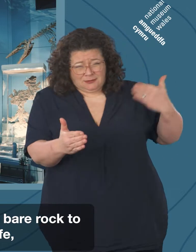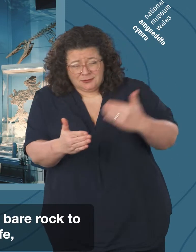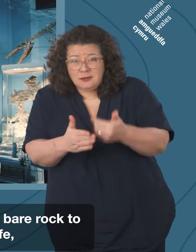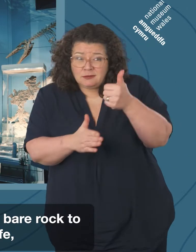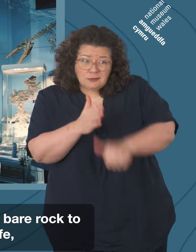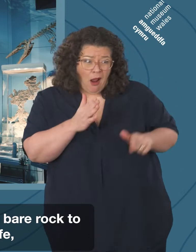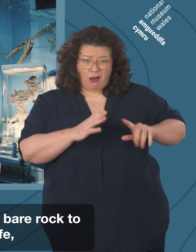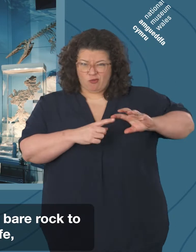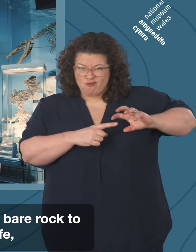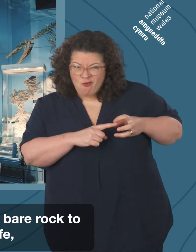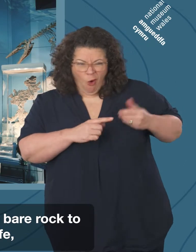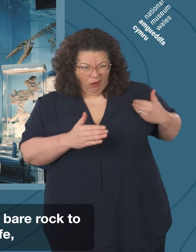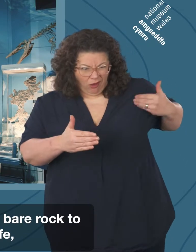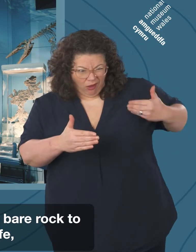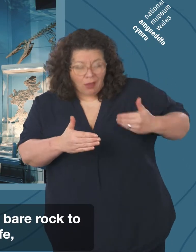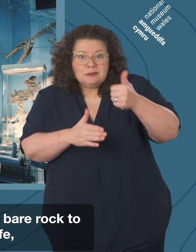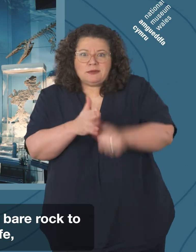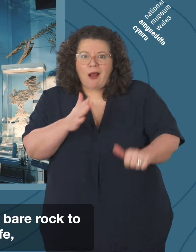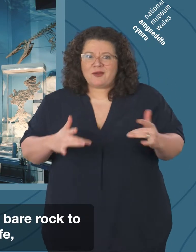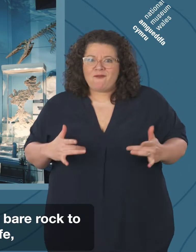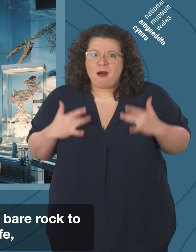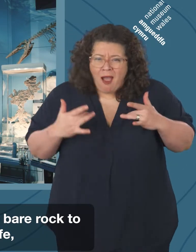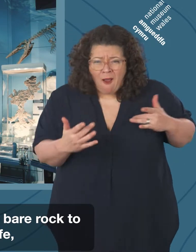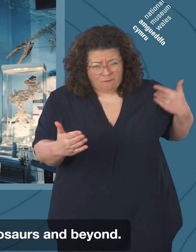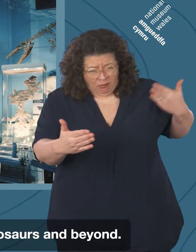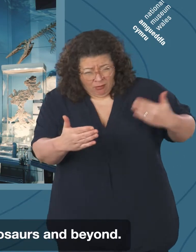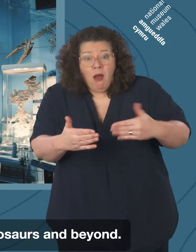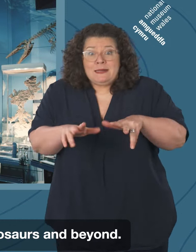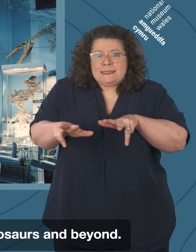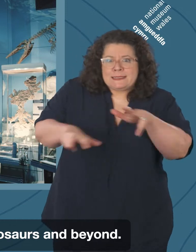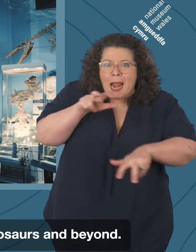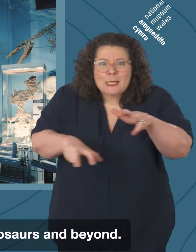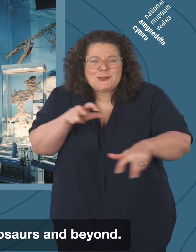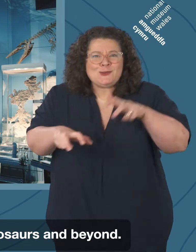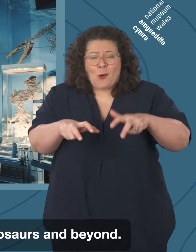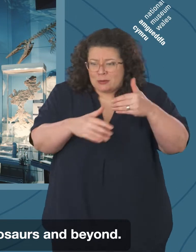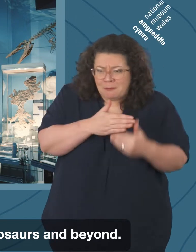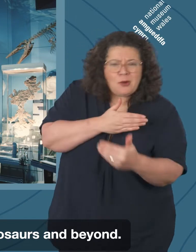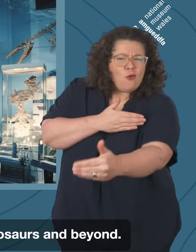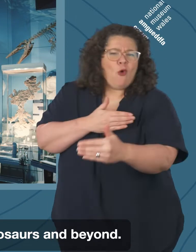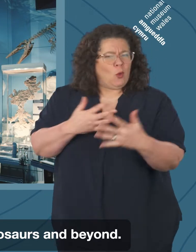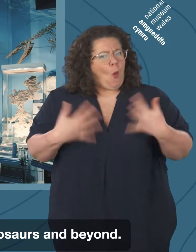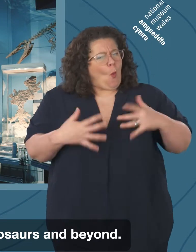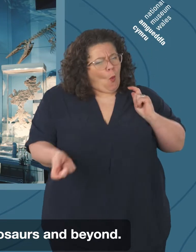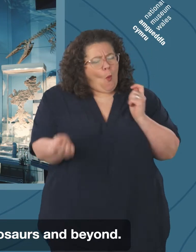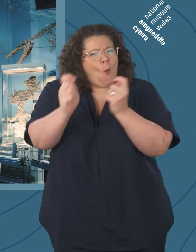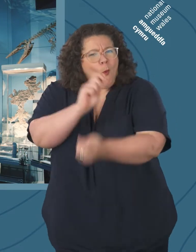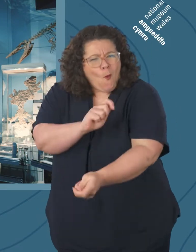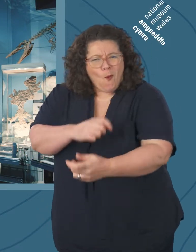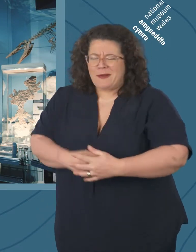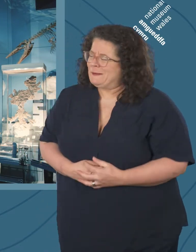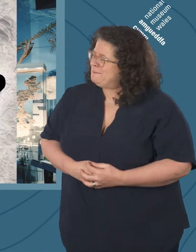years, from bare rock to the beginning of life, right through to the time of the dinosaurs and beyond.